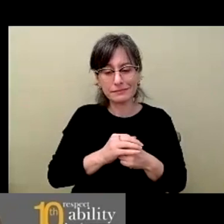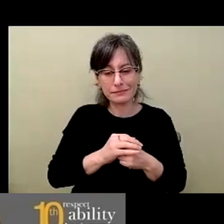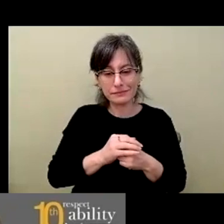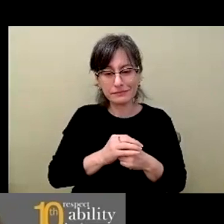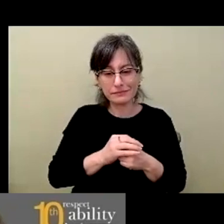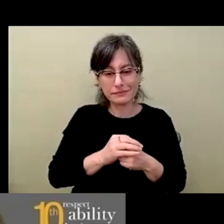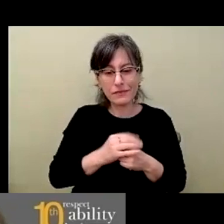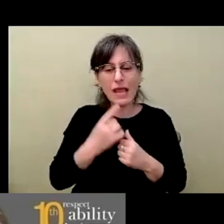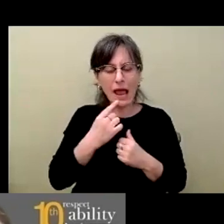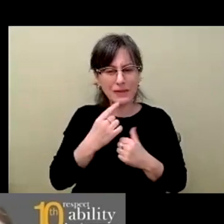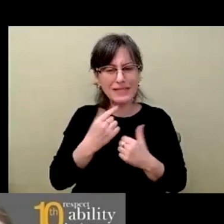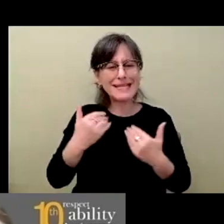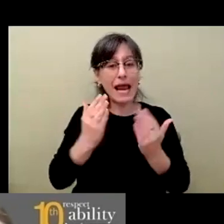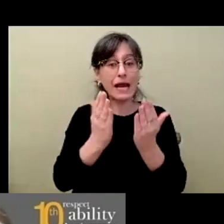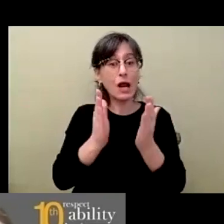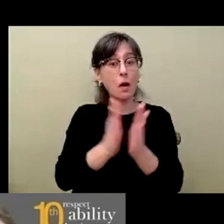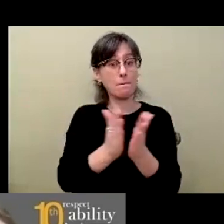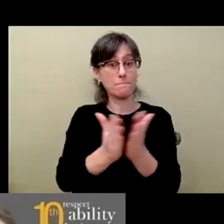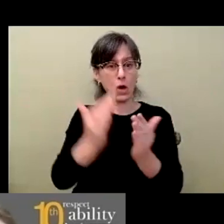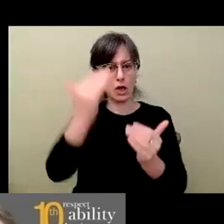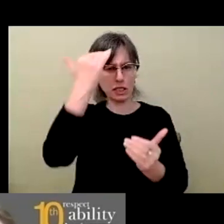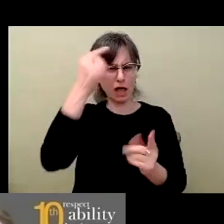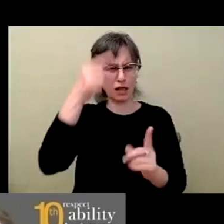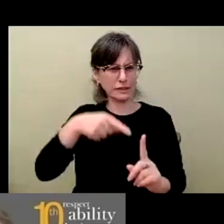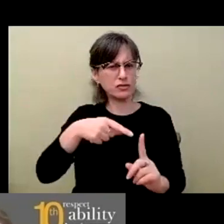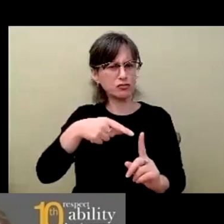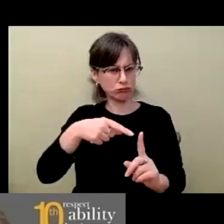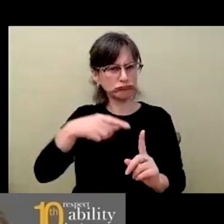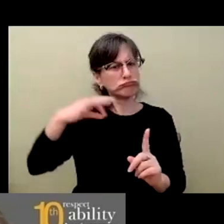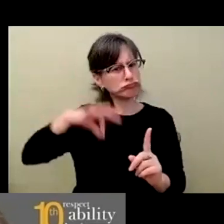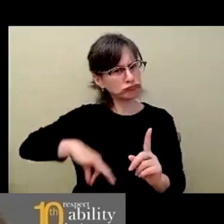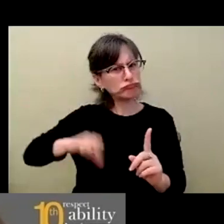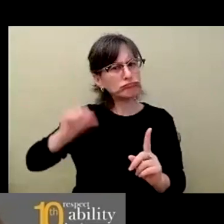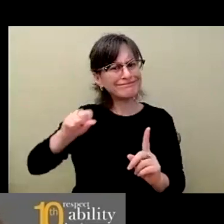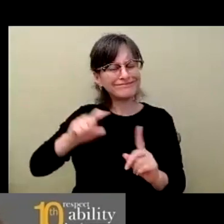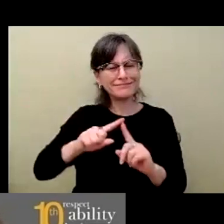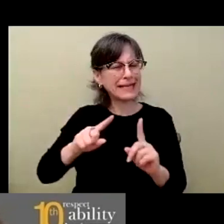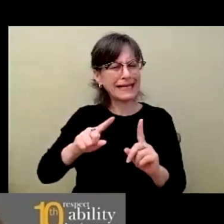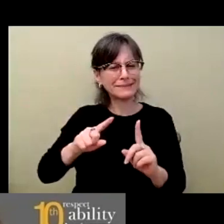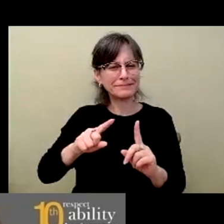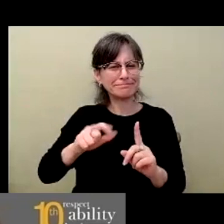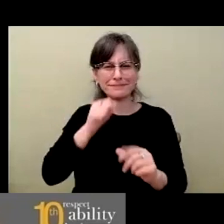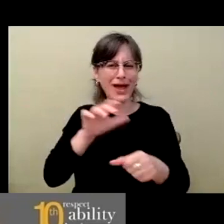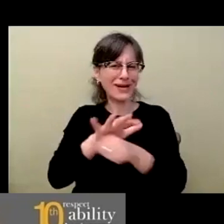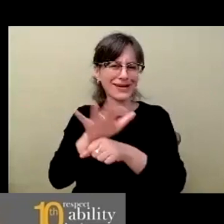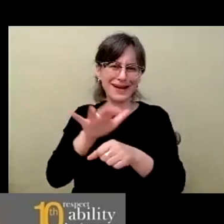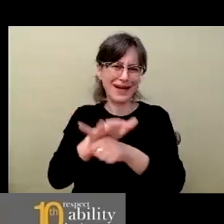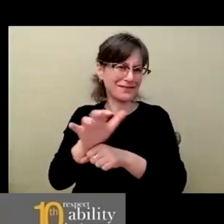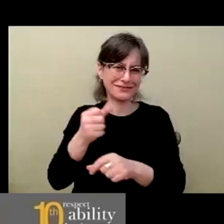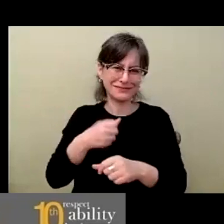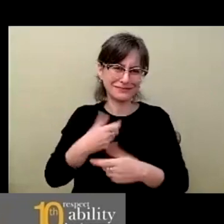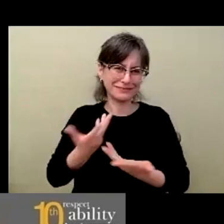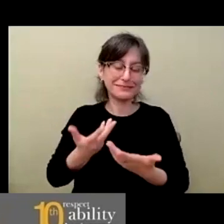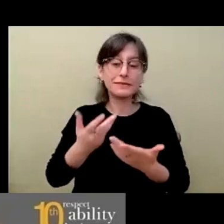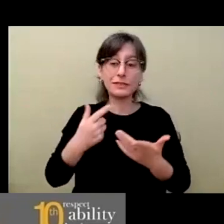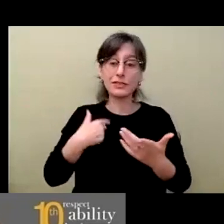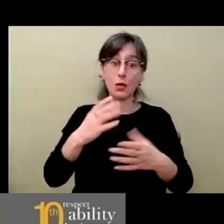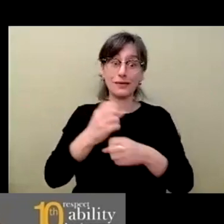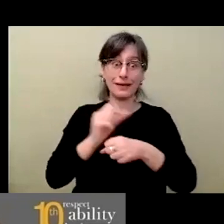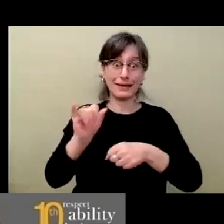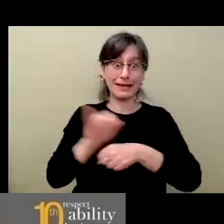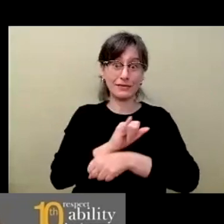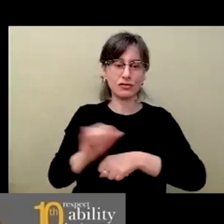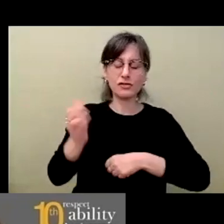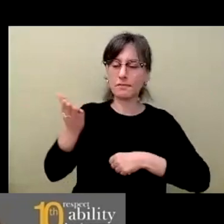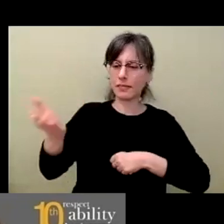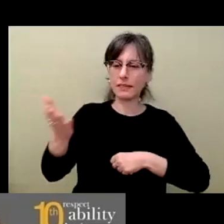say that having a book knowledge of it was really useful, but definitely not sufficient in itself. And getting that internship was a huge